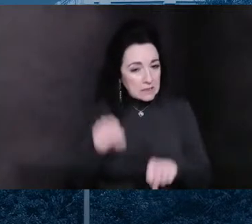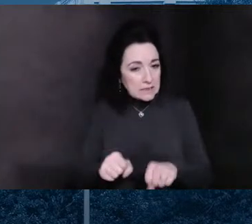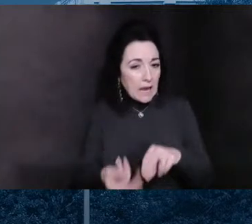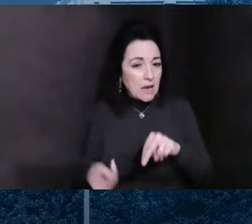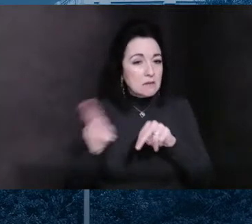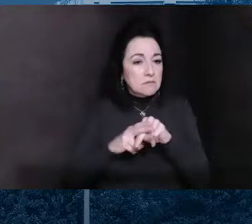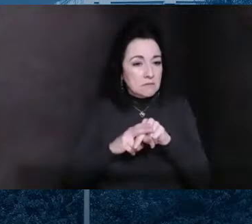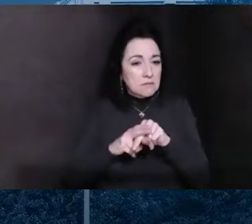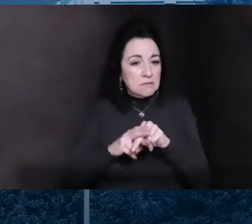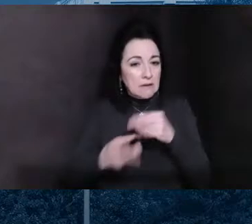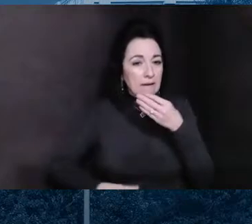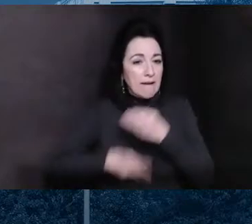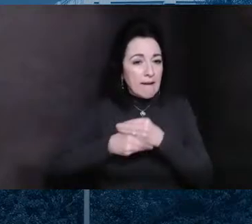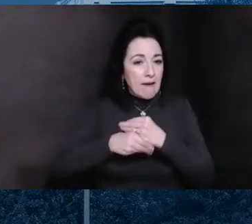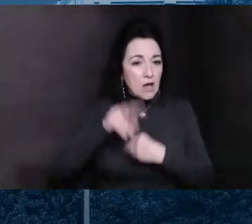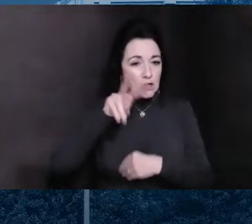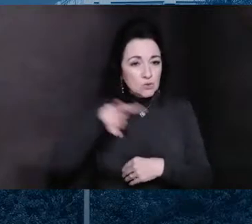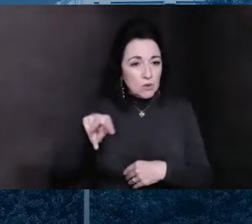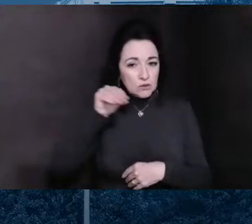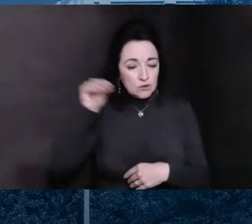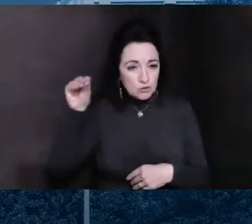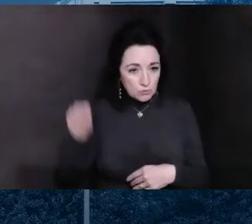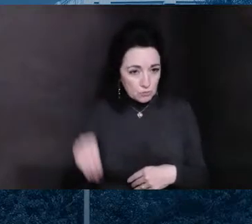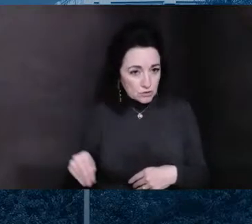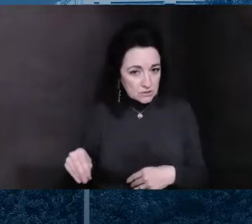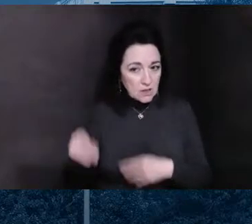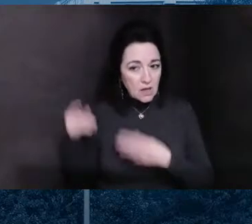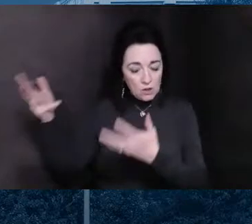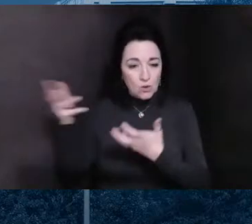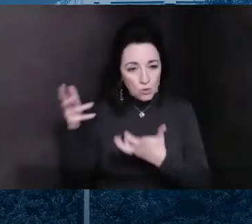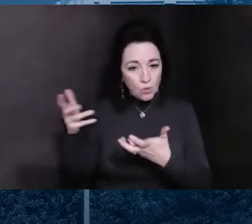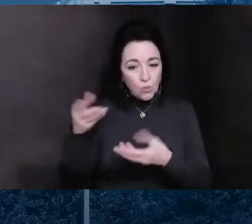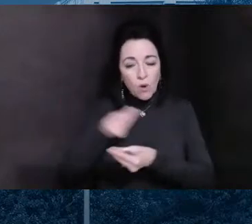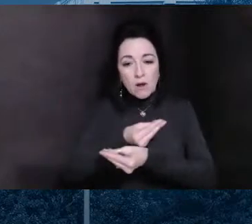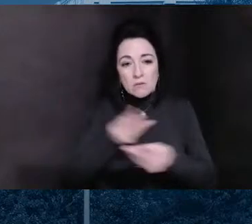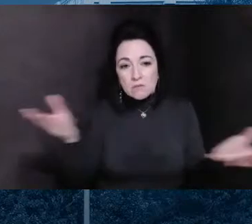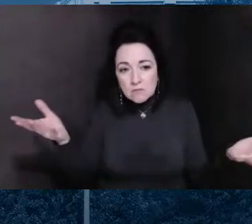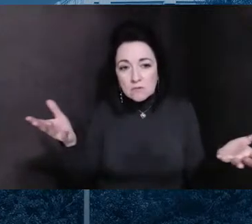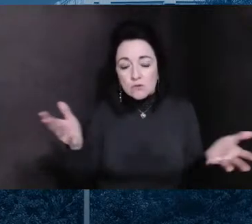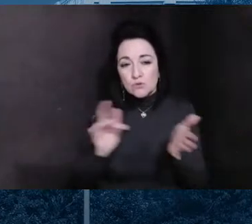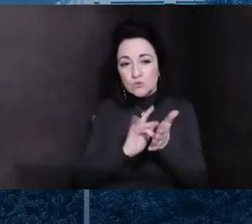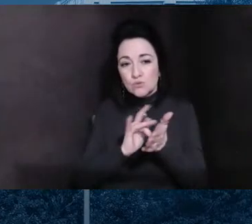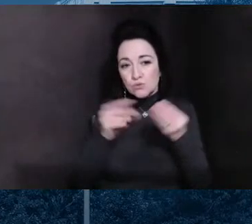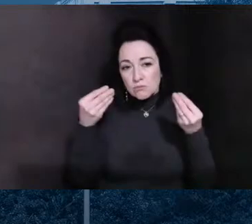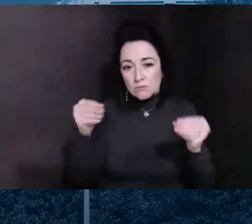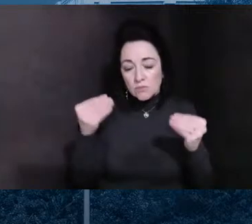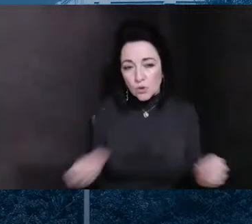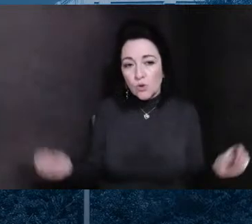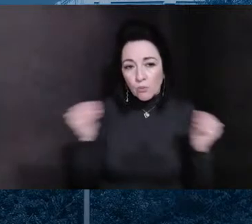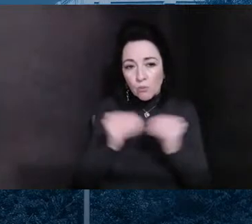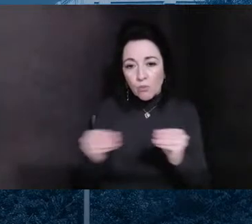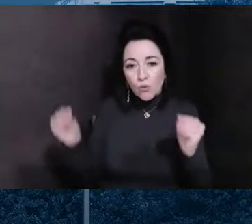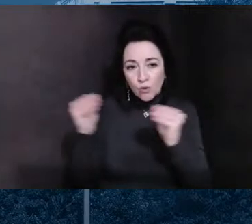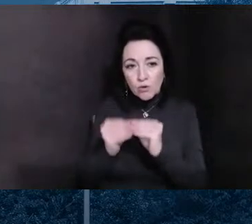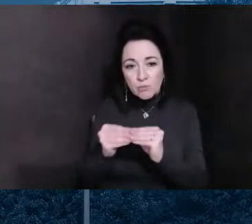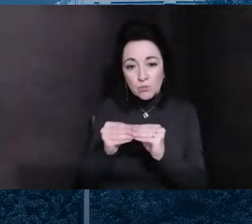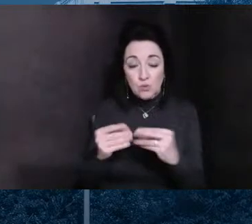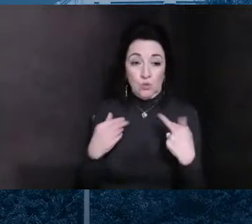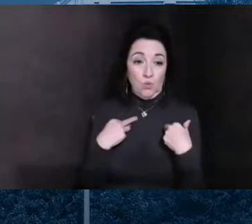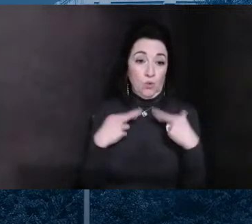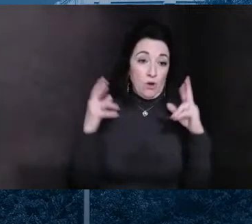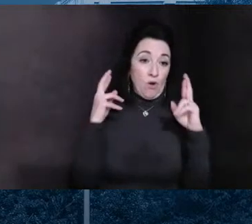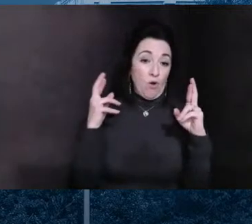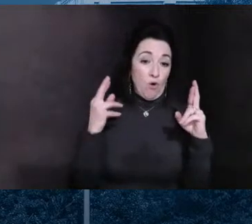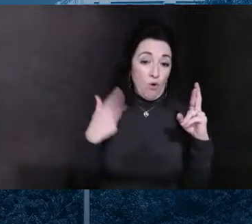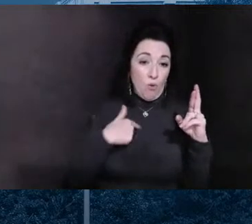to add in addition to pharmacies across the country. We expect and hope to be able to provide more supply to the